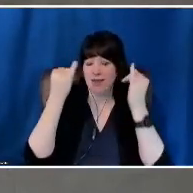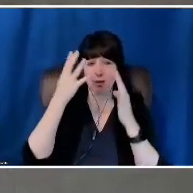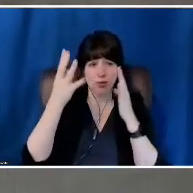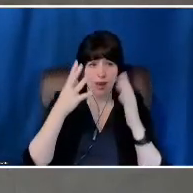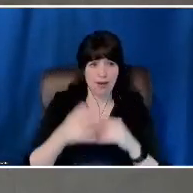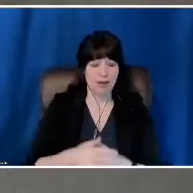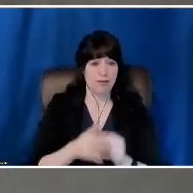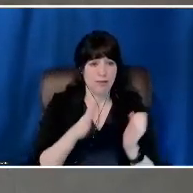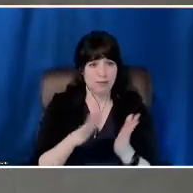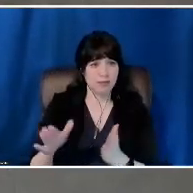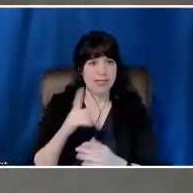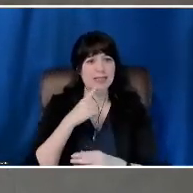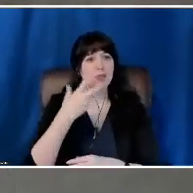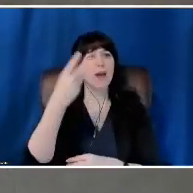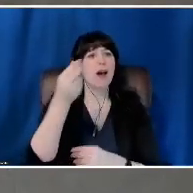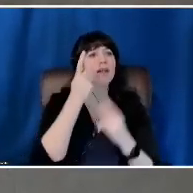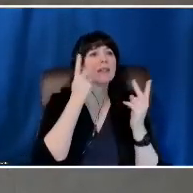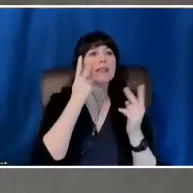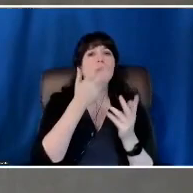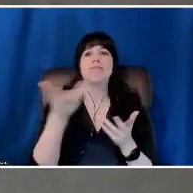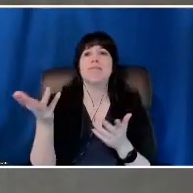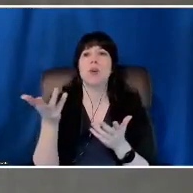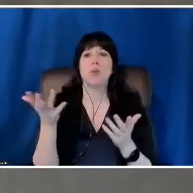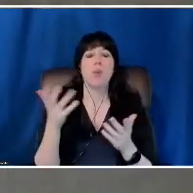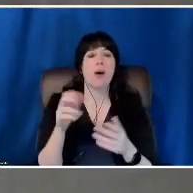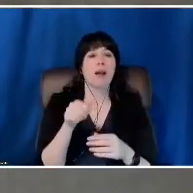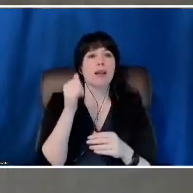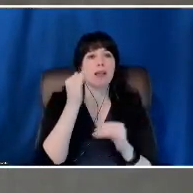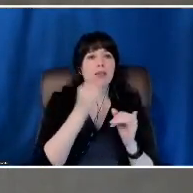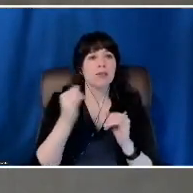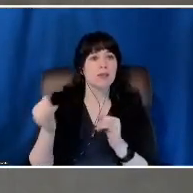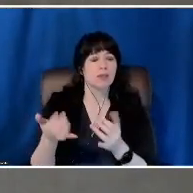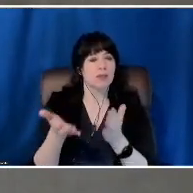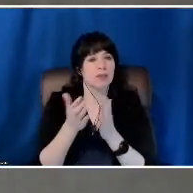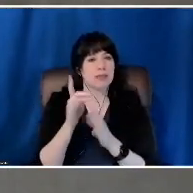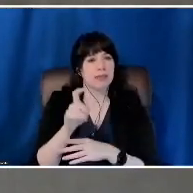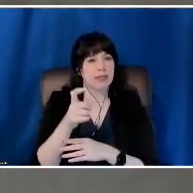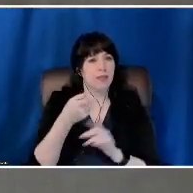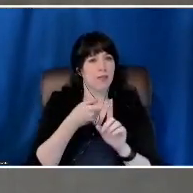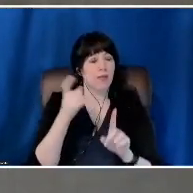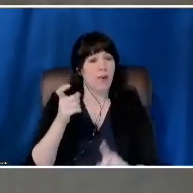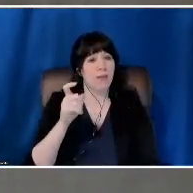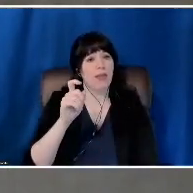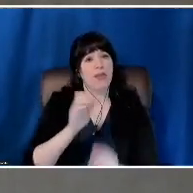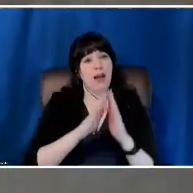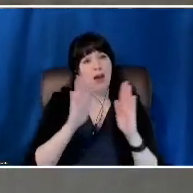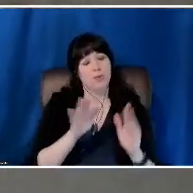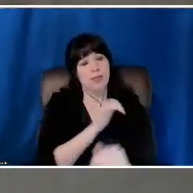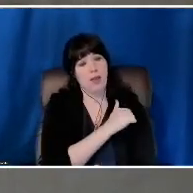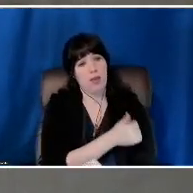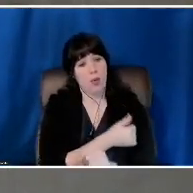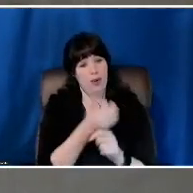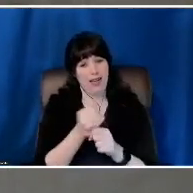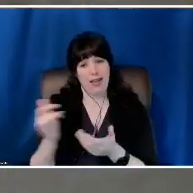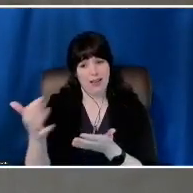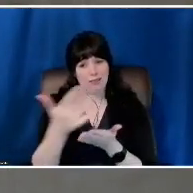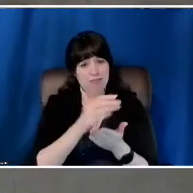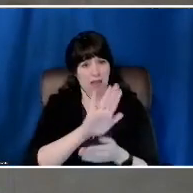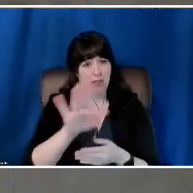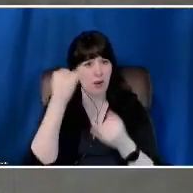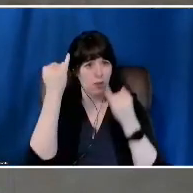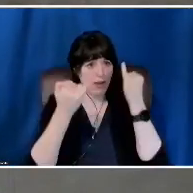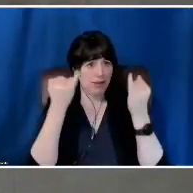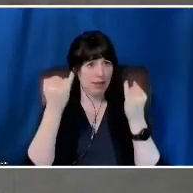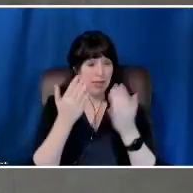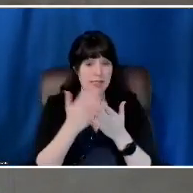get out there and see what individuals are also seeking from the housing authority and get their ideas. Believe it or not, some of these individuals are